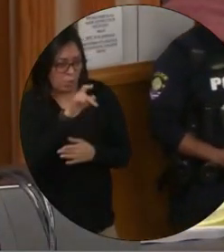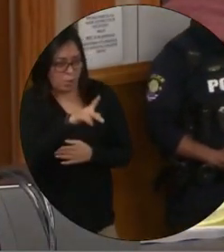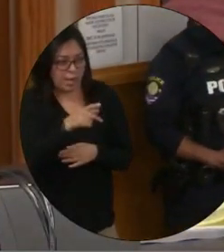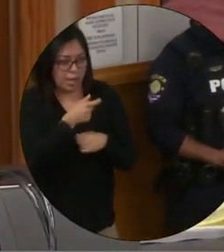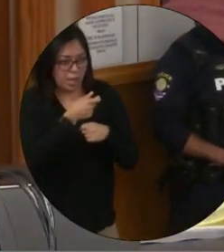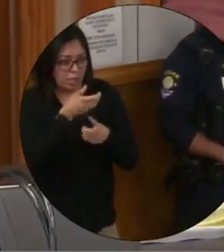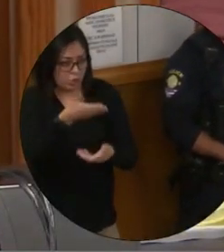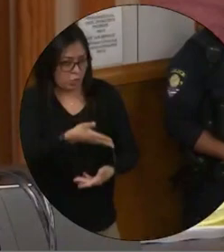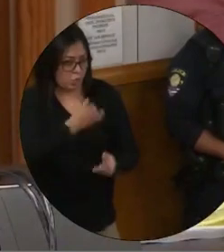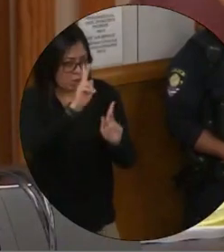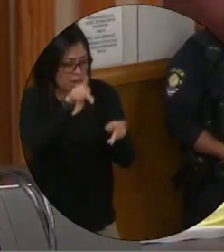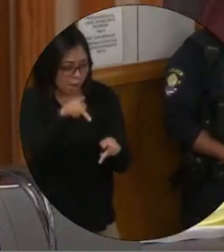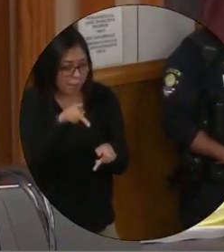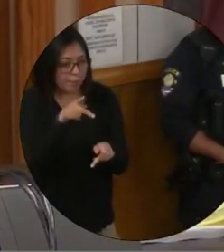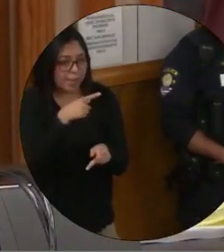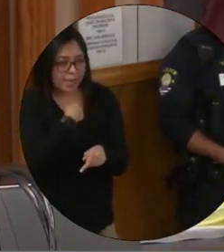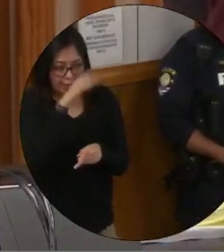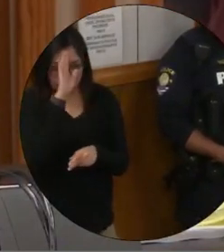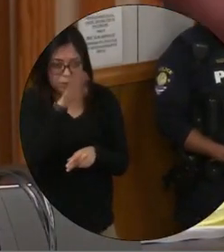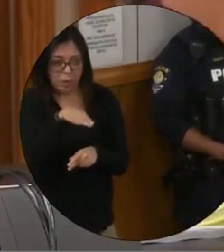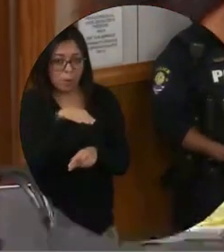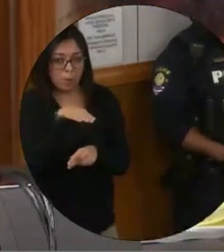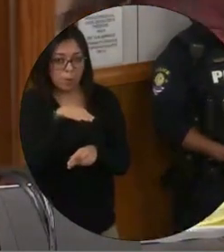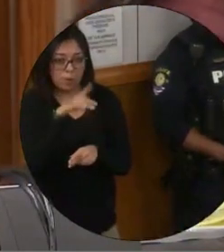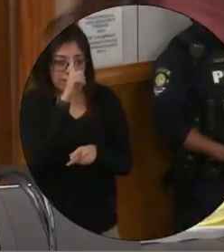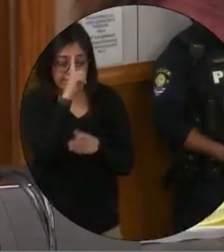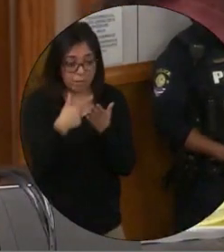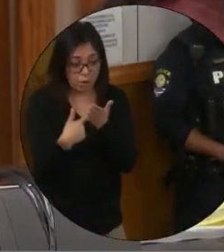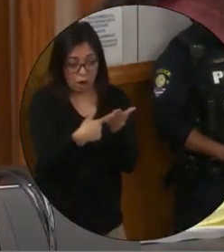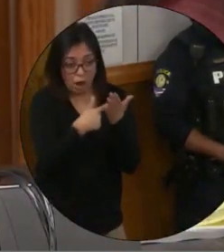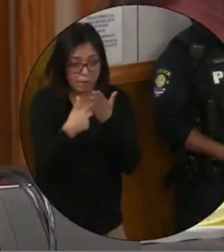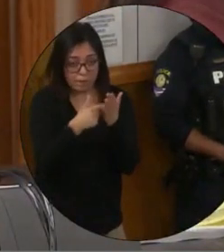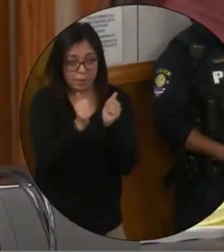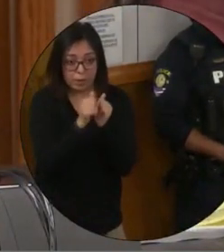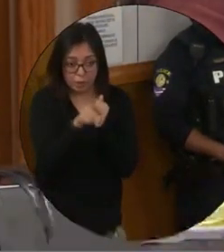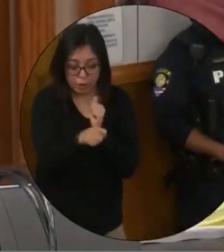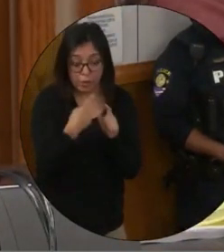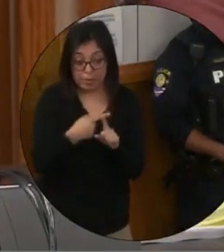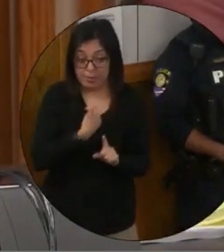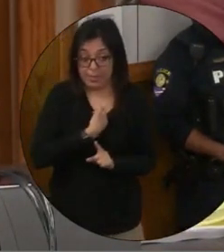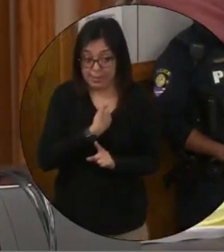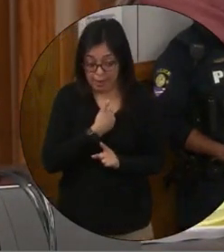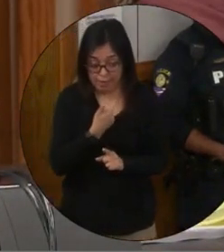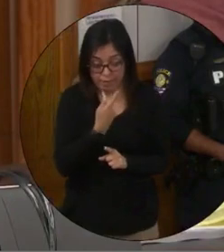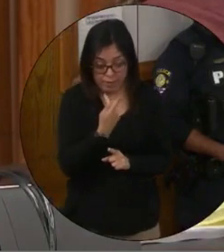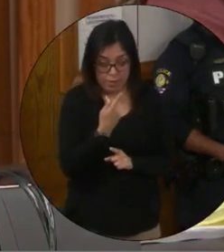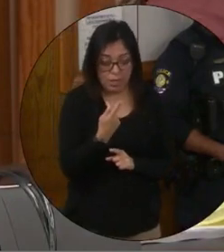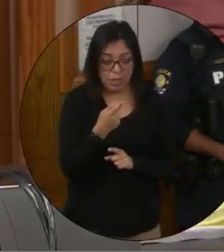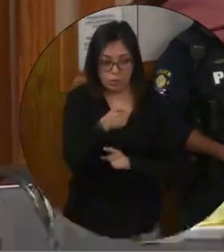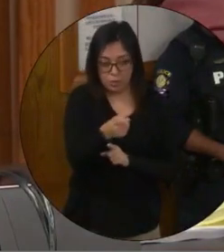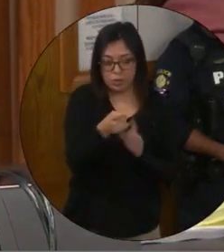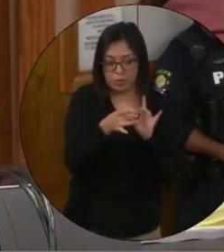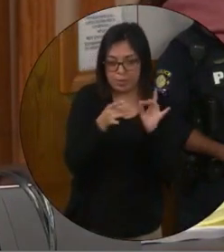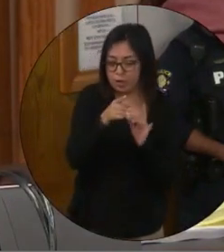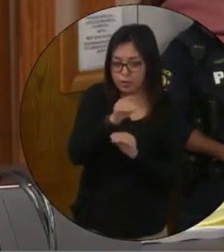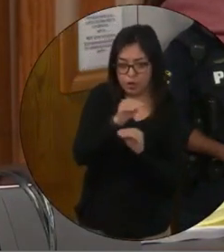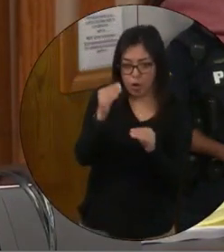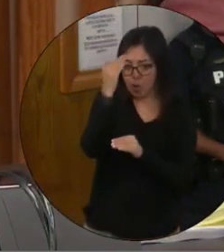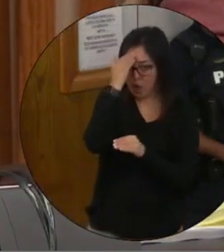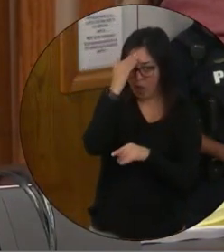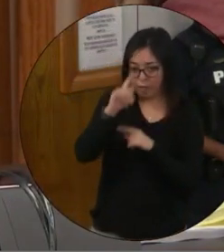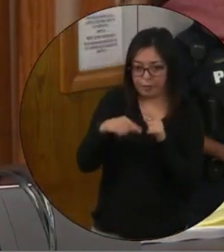and bring this up. And I know that in conversations with you, myself, you said that you had no knowledge of